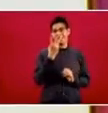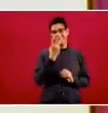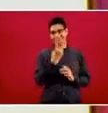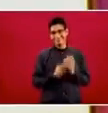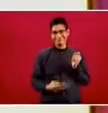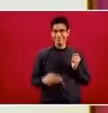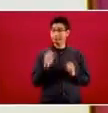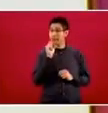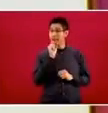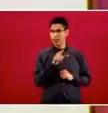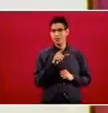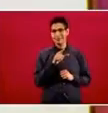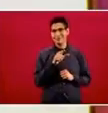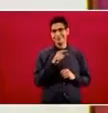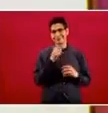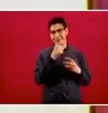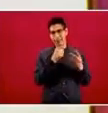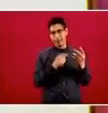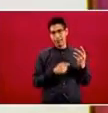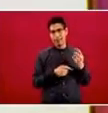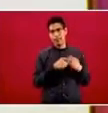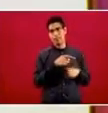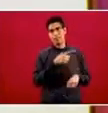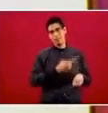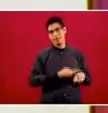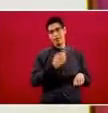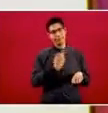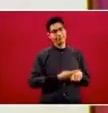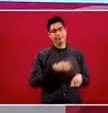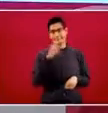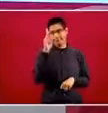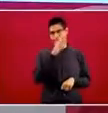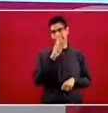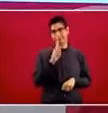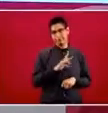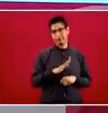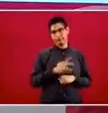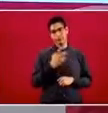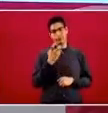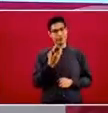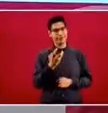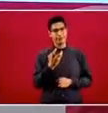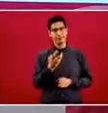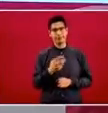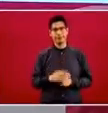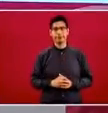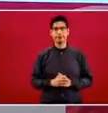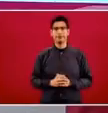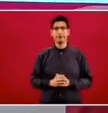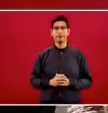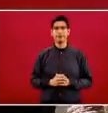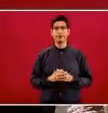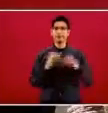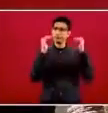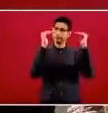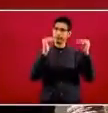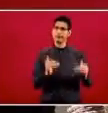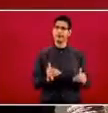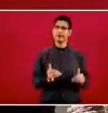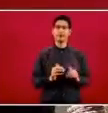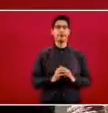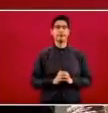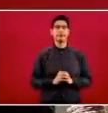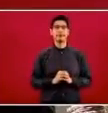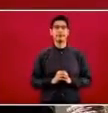them had at least two of these conditions, if not three, and they presented them specifically in